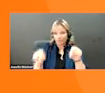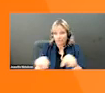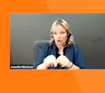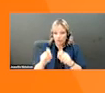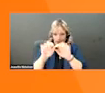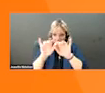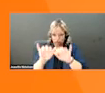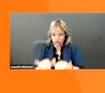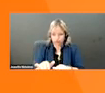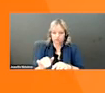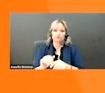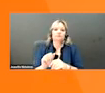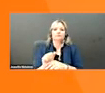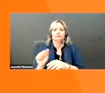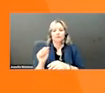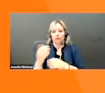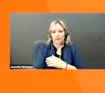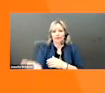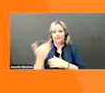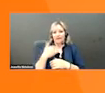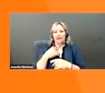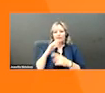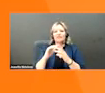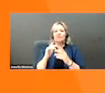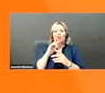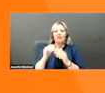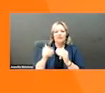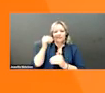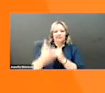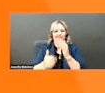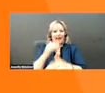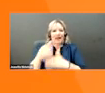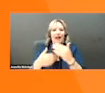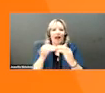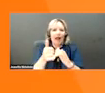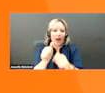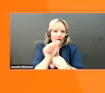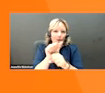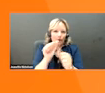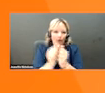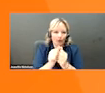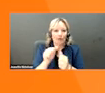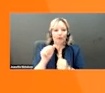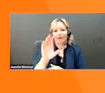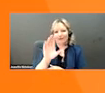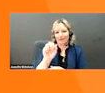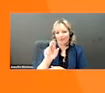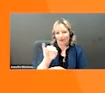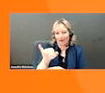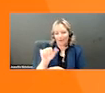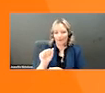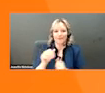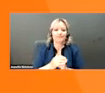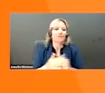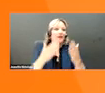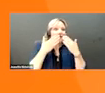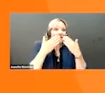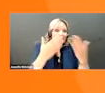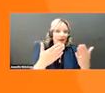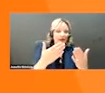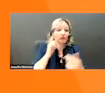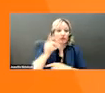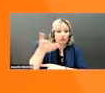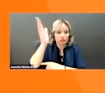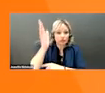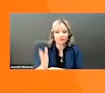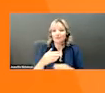submit for next steps for working with Barbara. Again, sincere thank you to you, Barbara, to our Asign interpreters, Jeanette